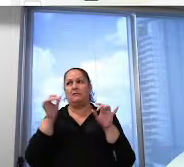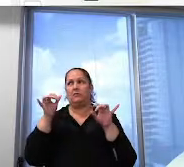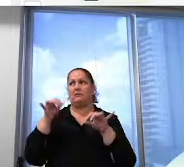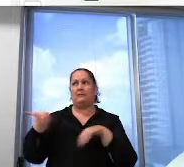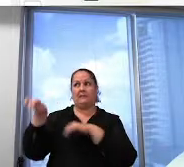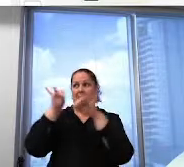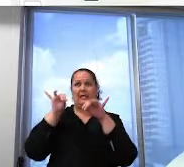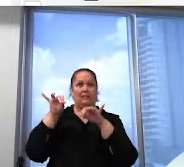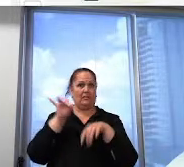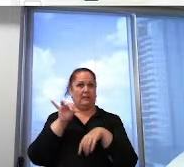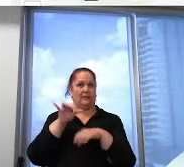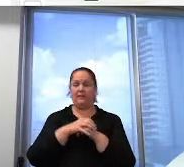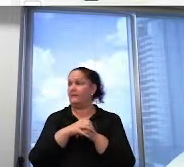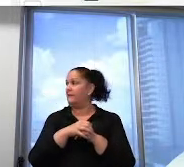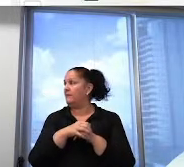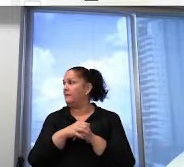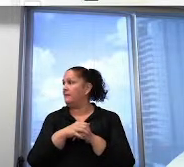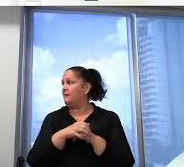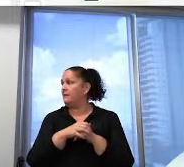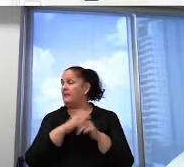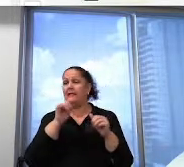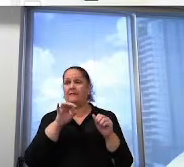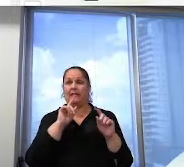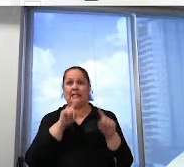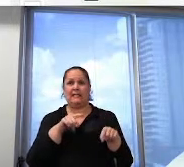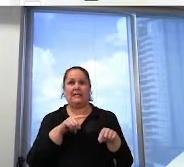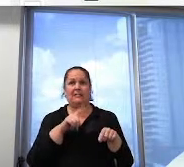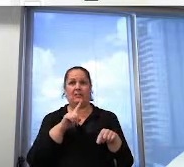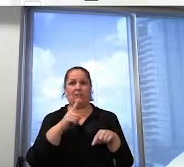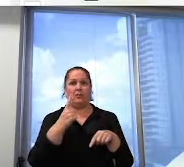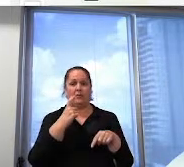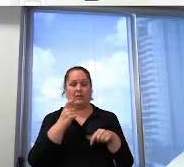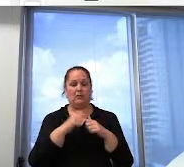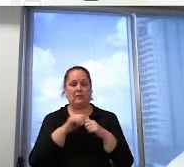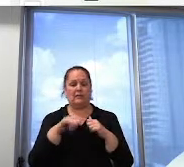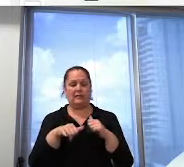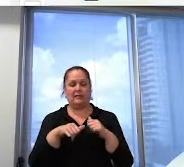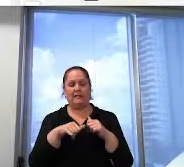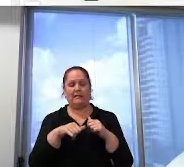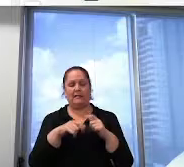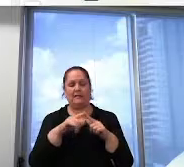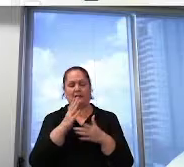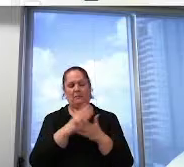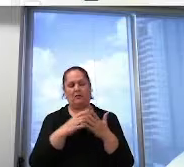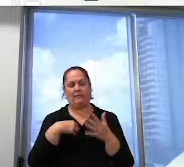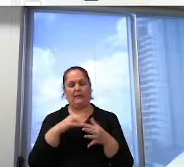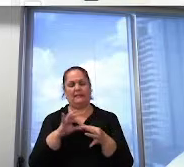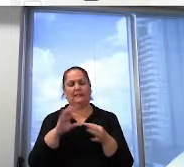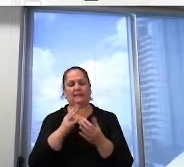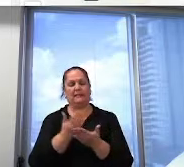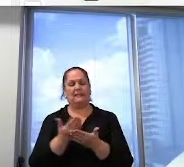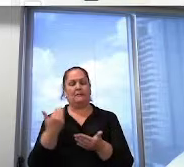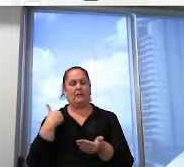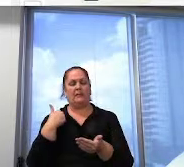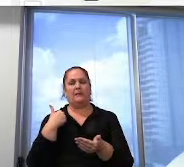industry standard either. If I may answer your question with this, which is part of my testimony.